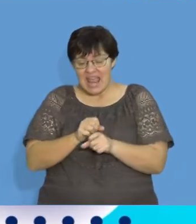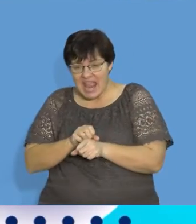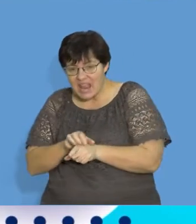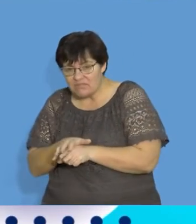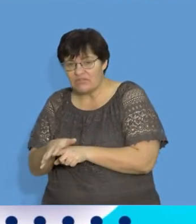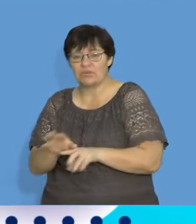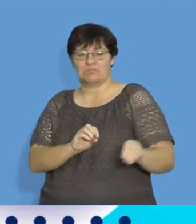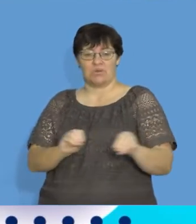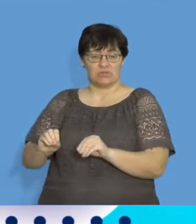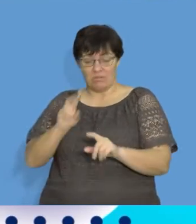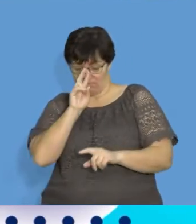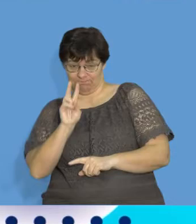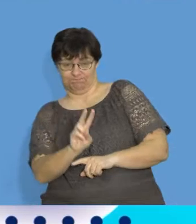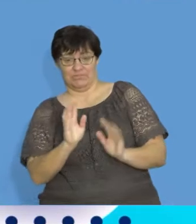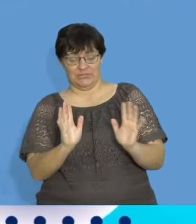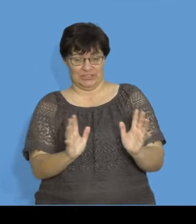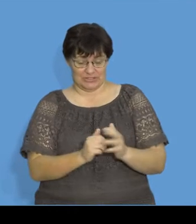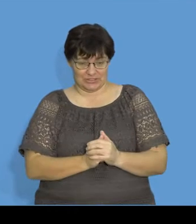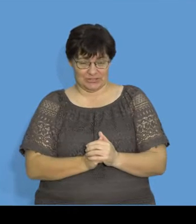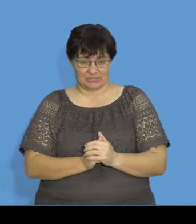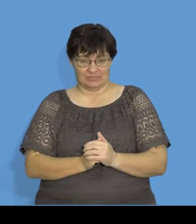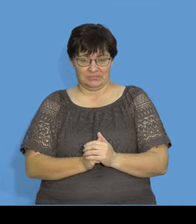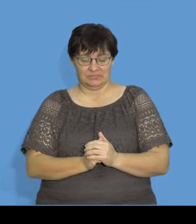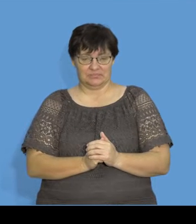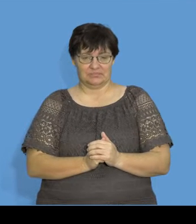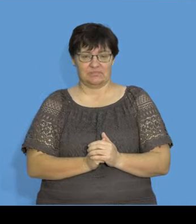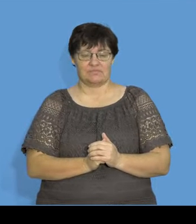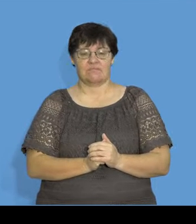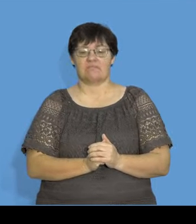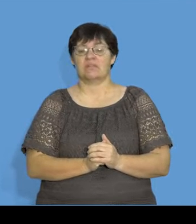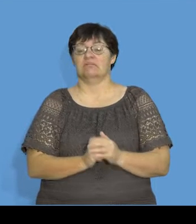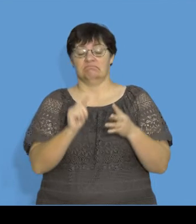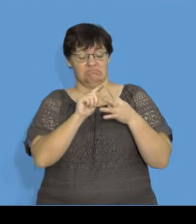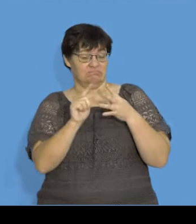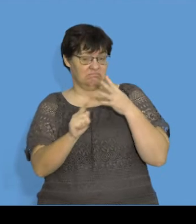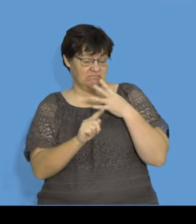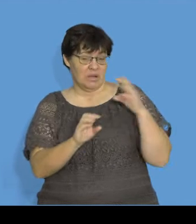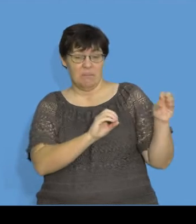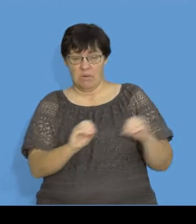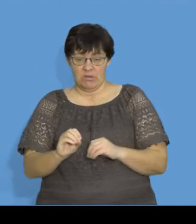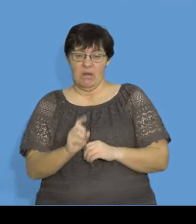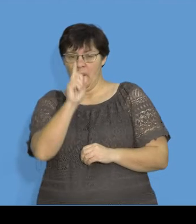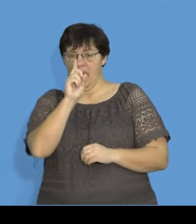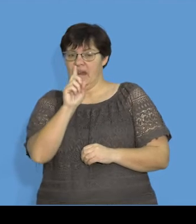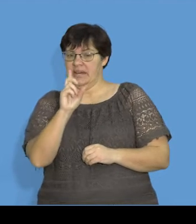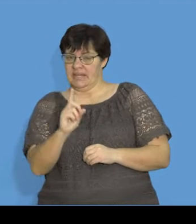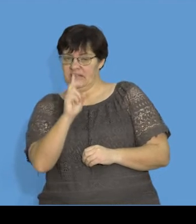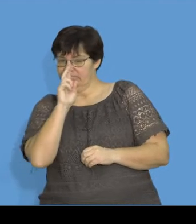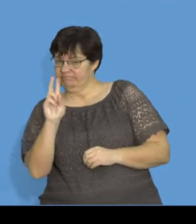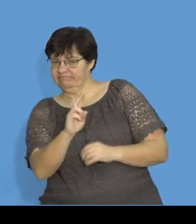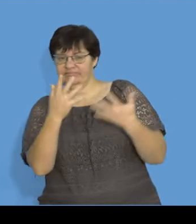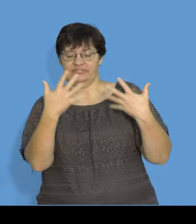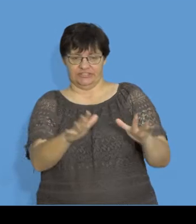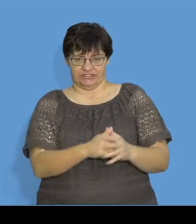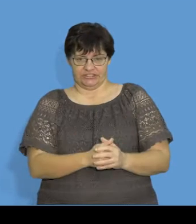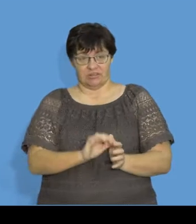influences motion. Okay? So, we've done a lot of stuff with motion in one dimension over this series. We've